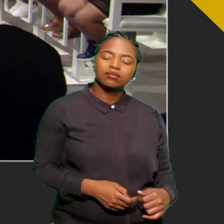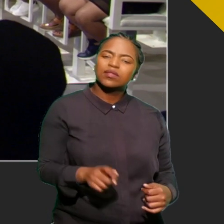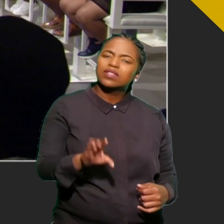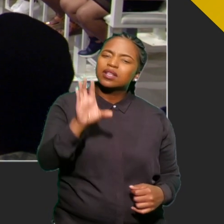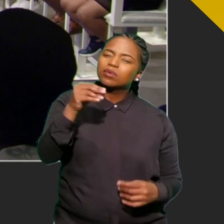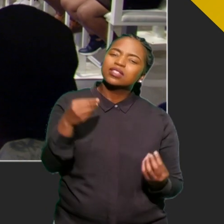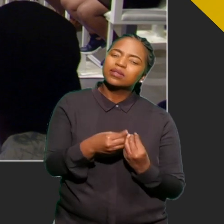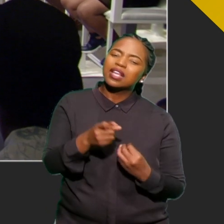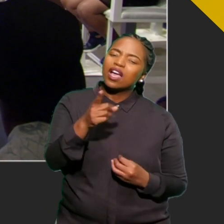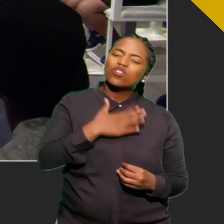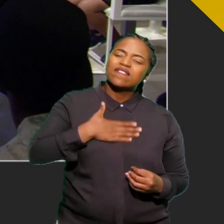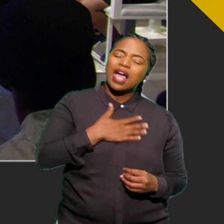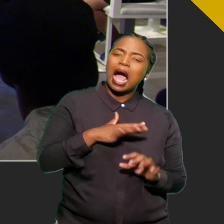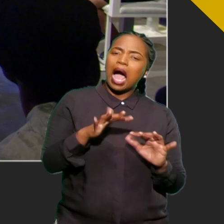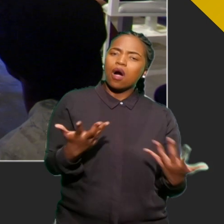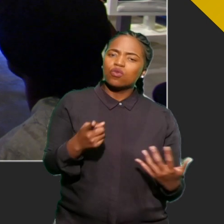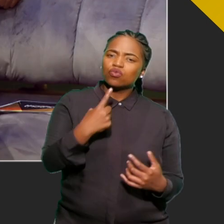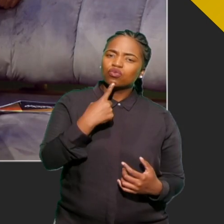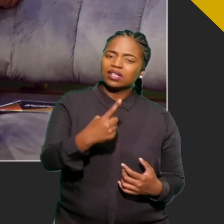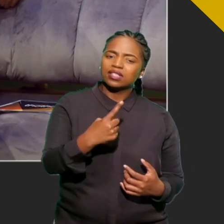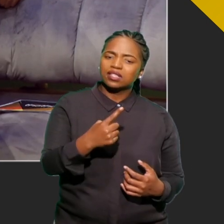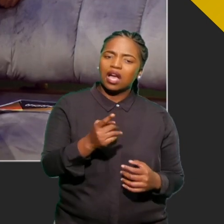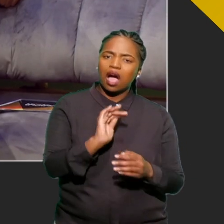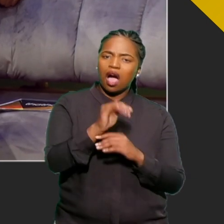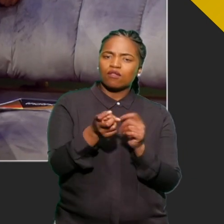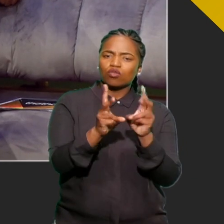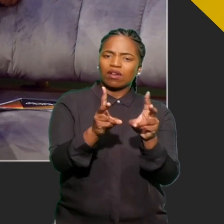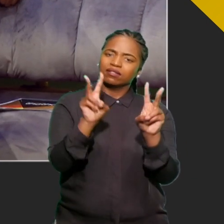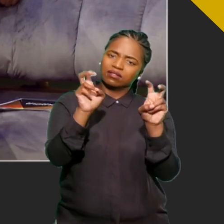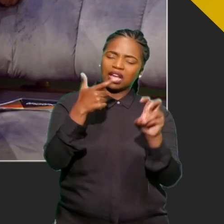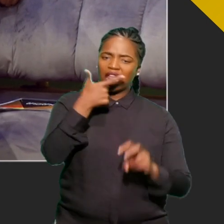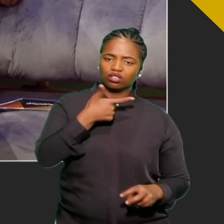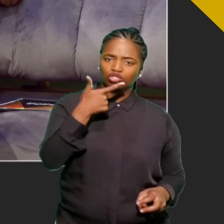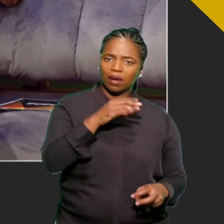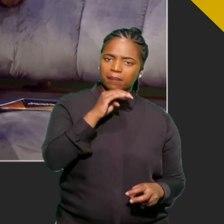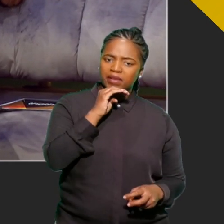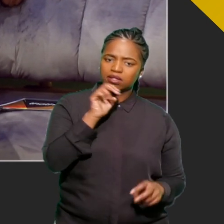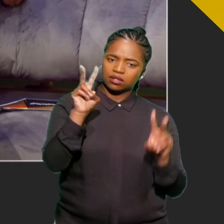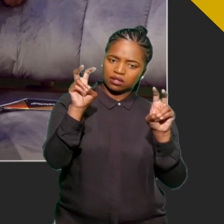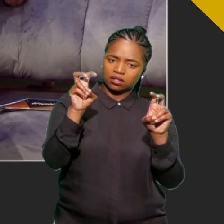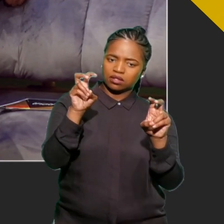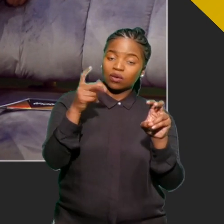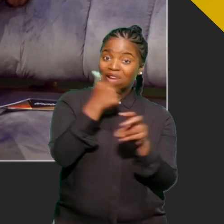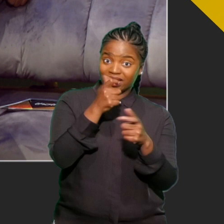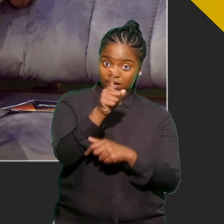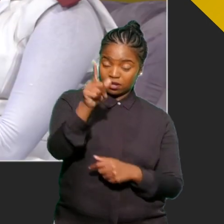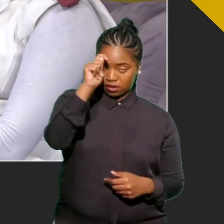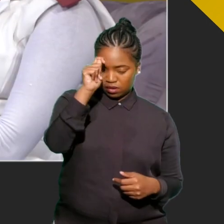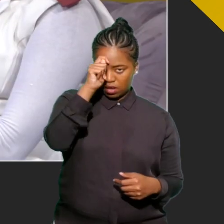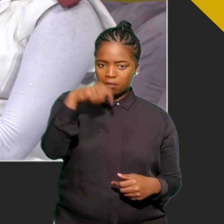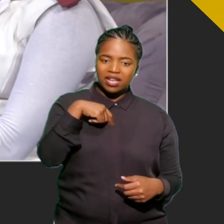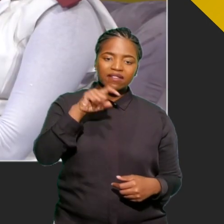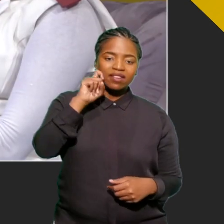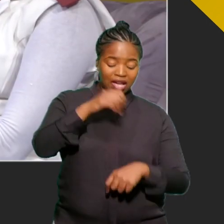Right next to you. How do you feel about this saying, but after 12 is lunch, and it's a saying, but we are going to move. How do you